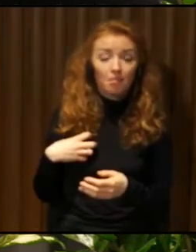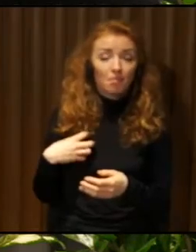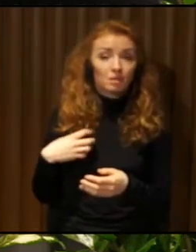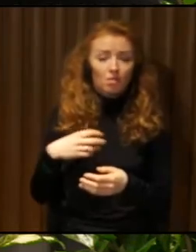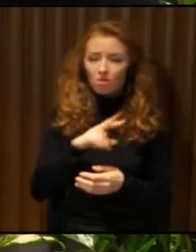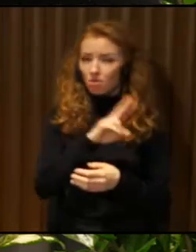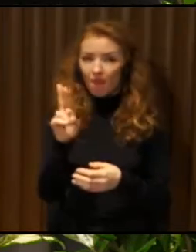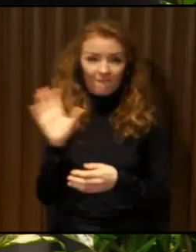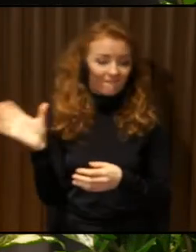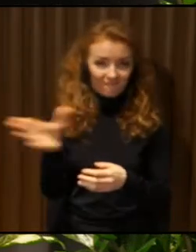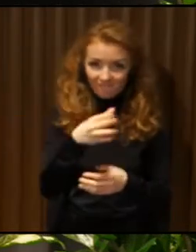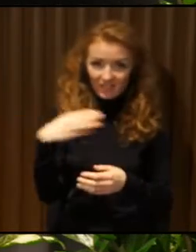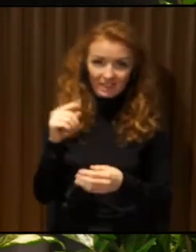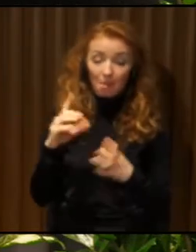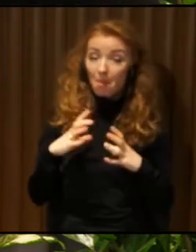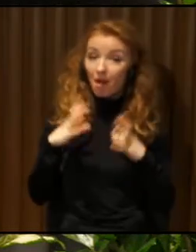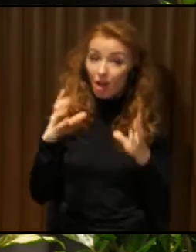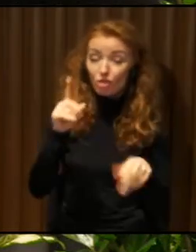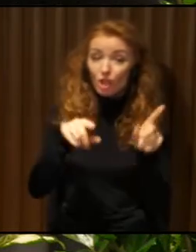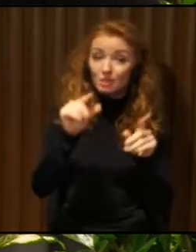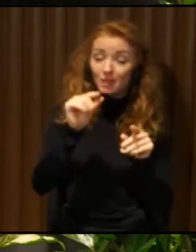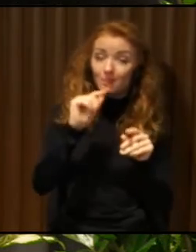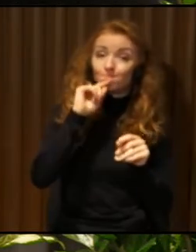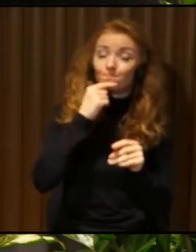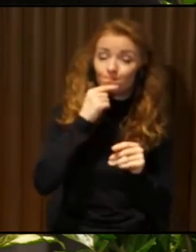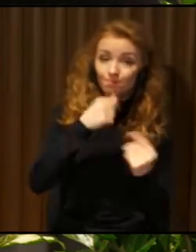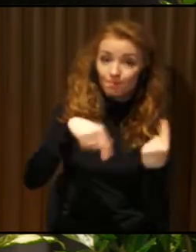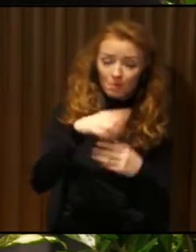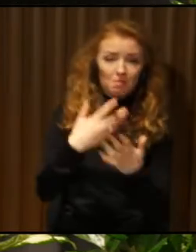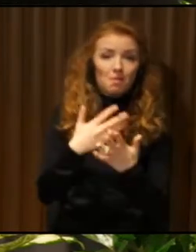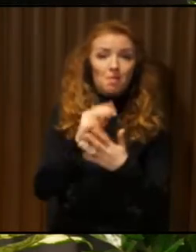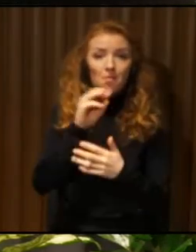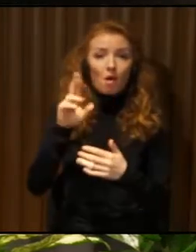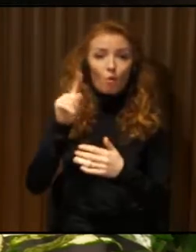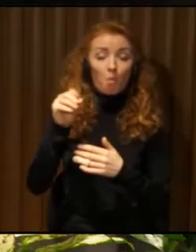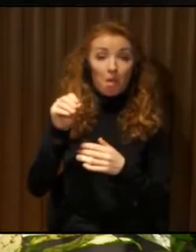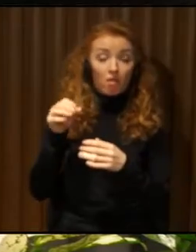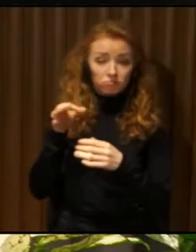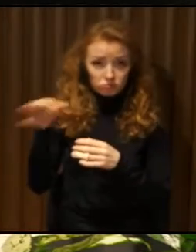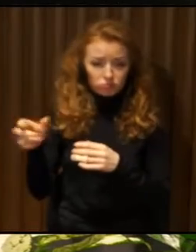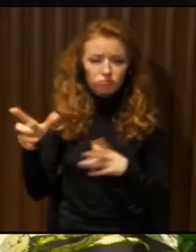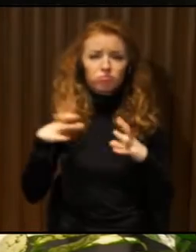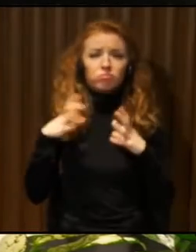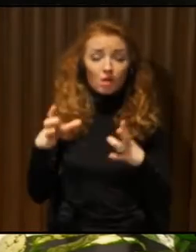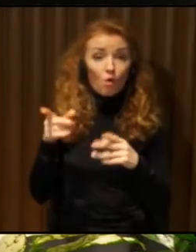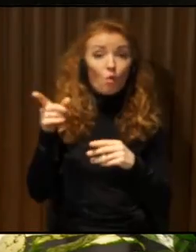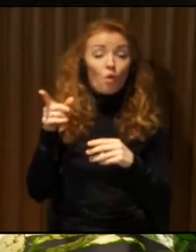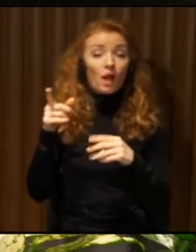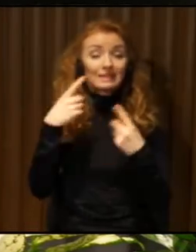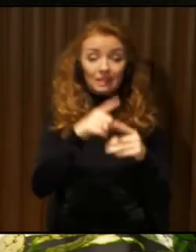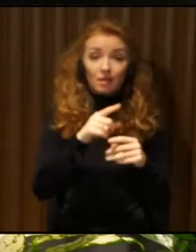Mārupe, do provide a kind of less social services. And this